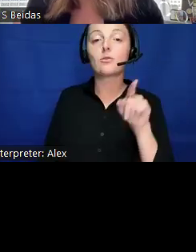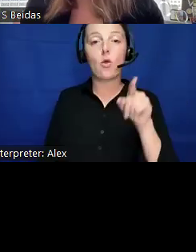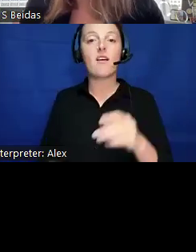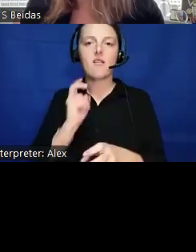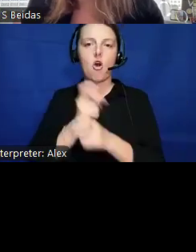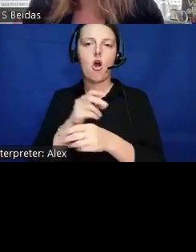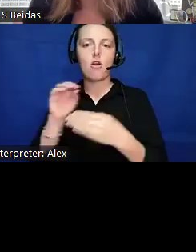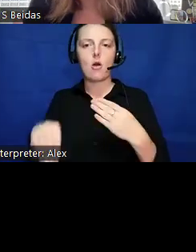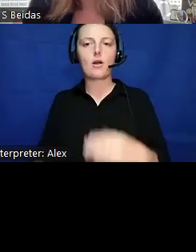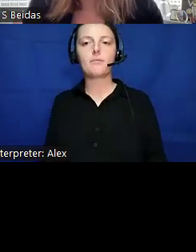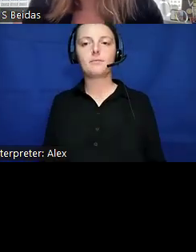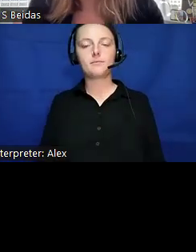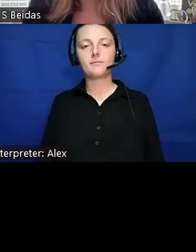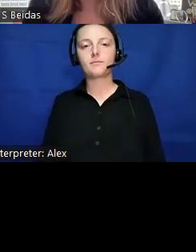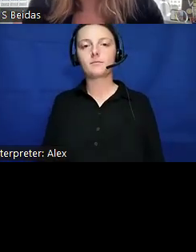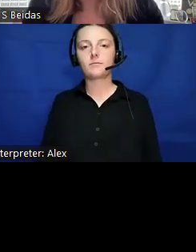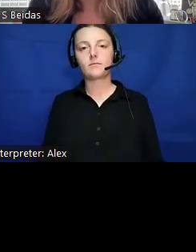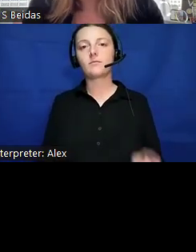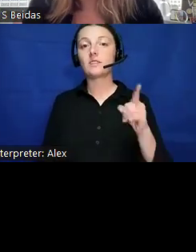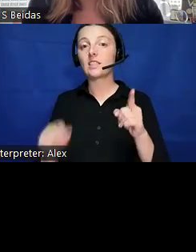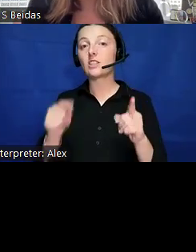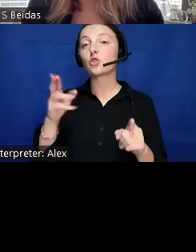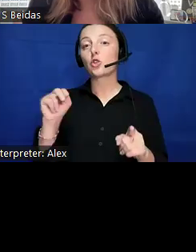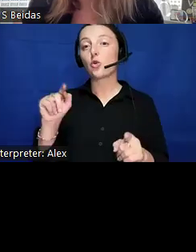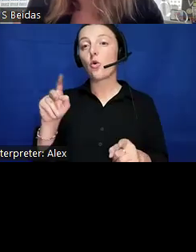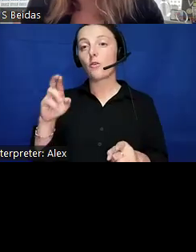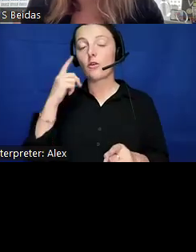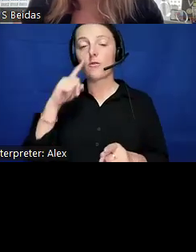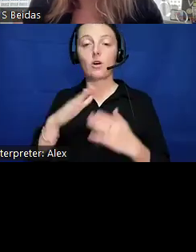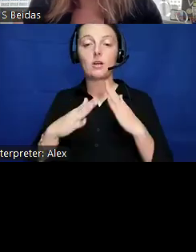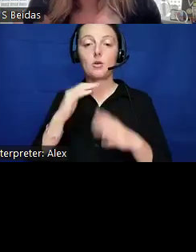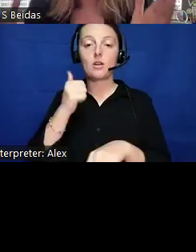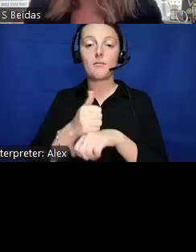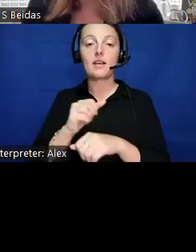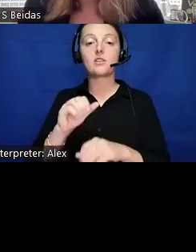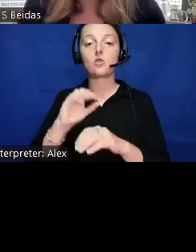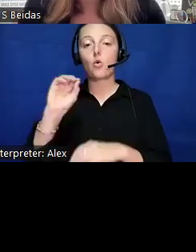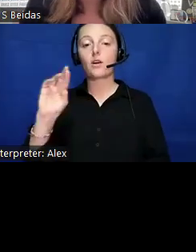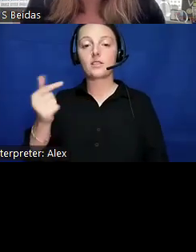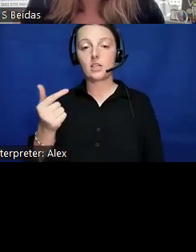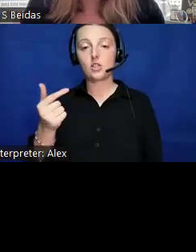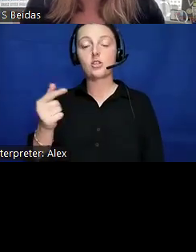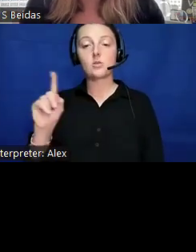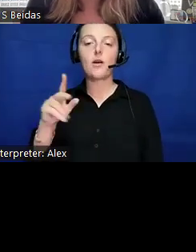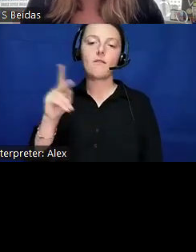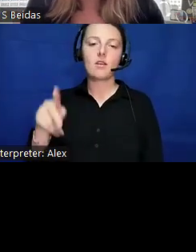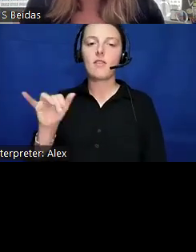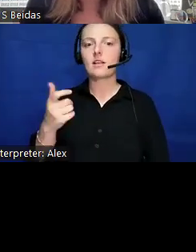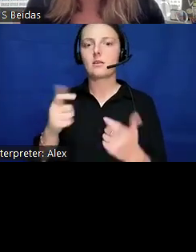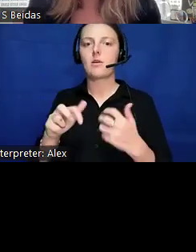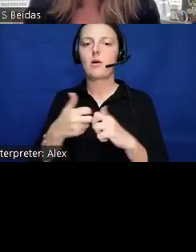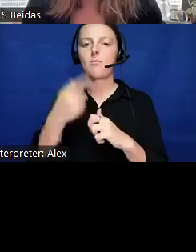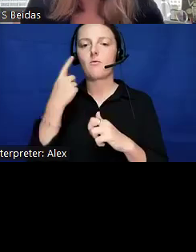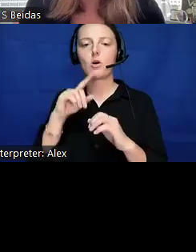This is turnover in community-based organizations in Philadelphia, which is a big problem in kind of social science,